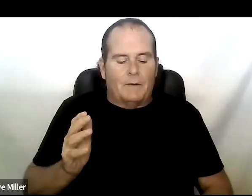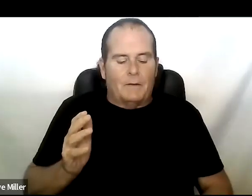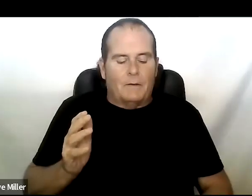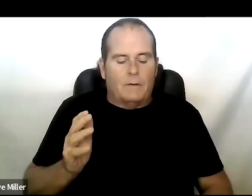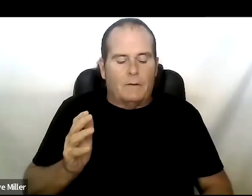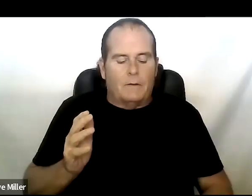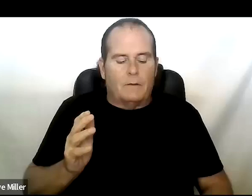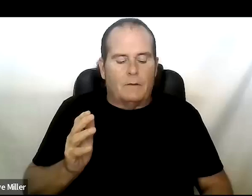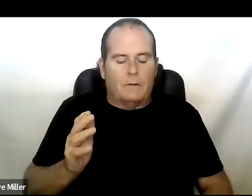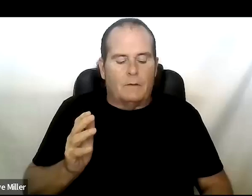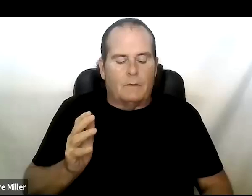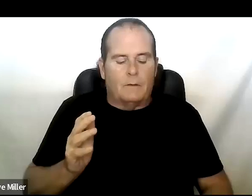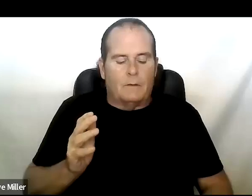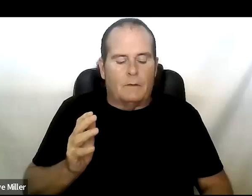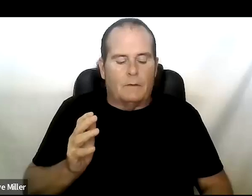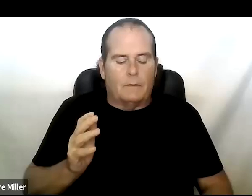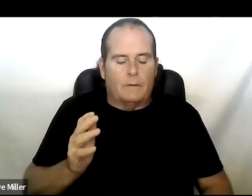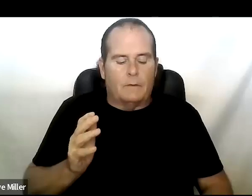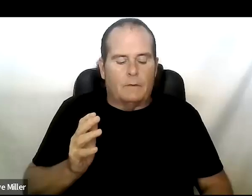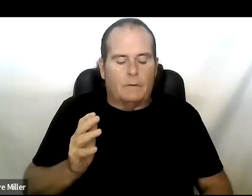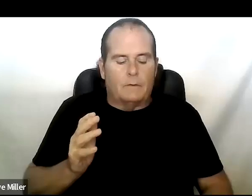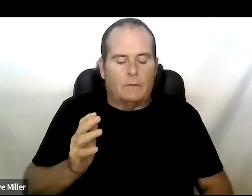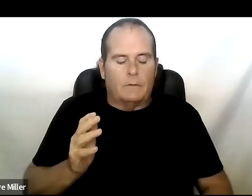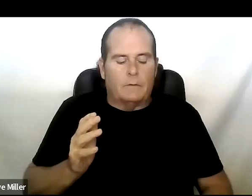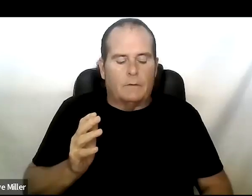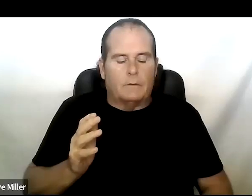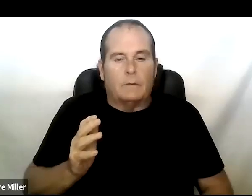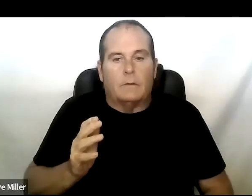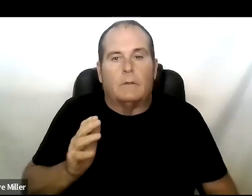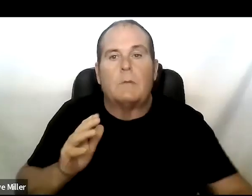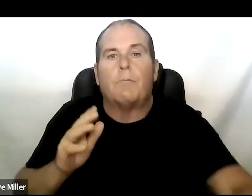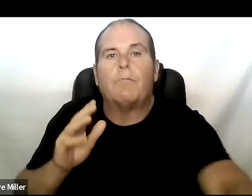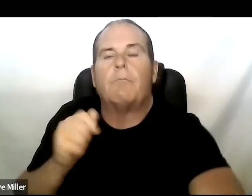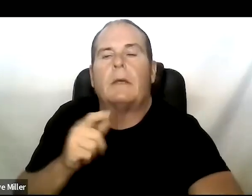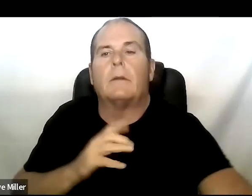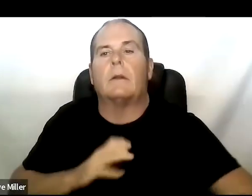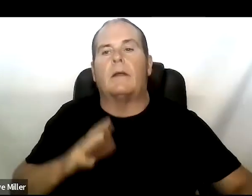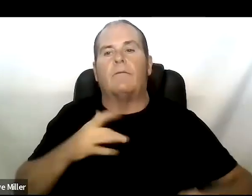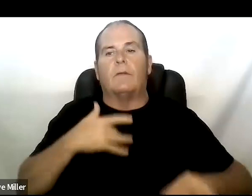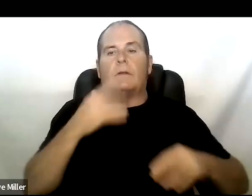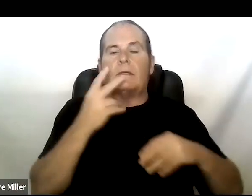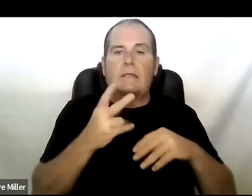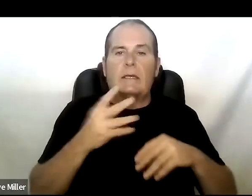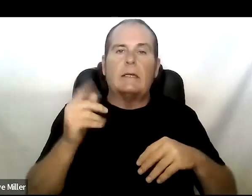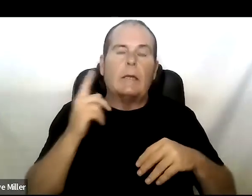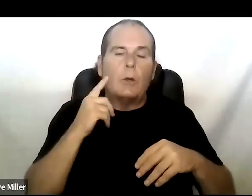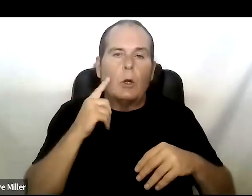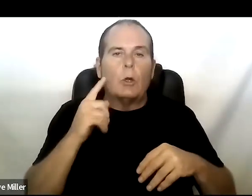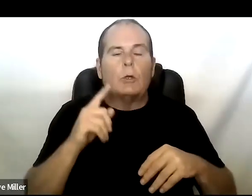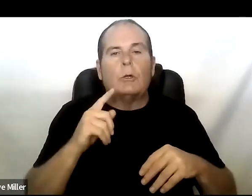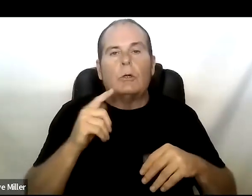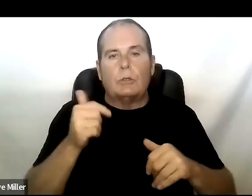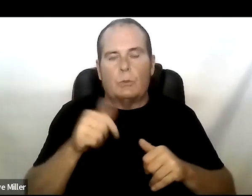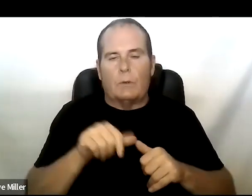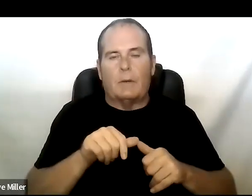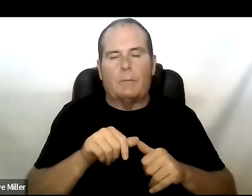specialist making the client feel seen and heard, to remember and not always